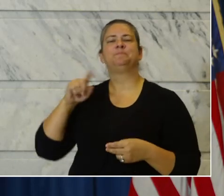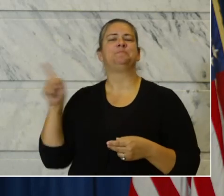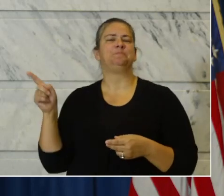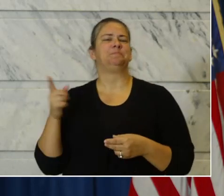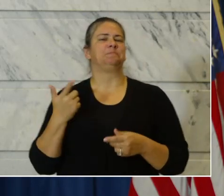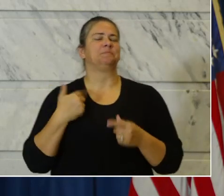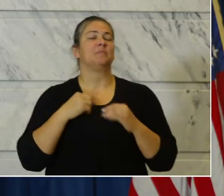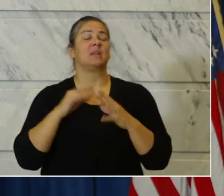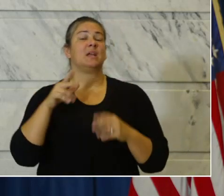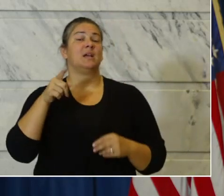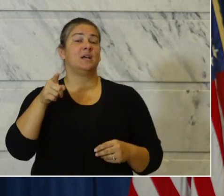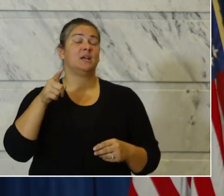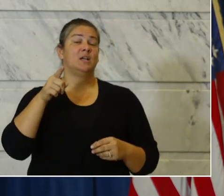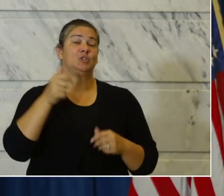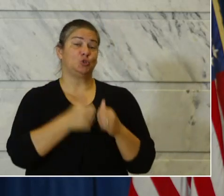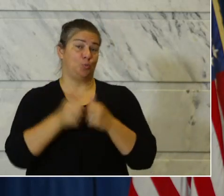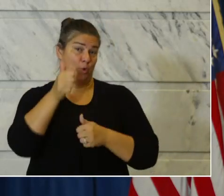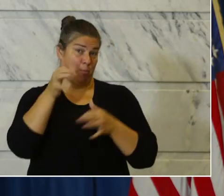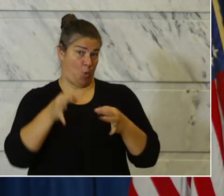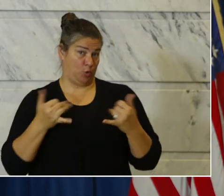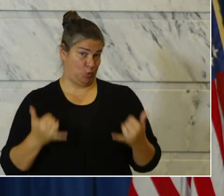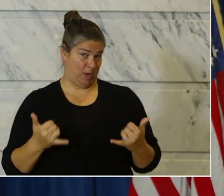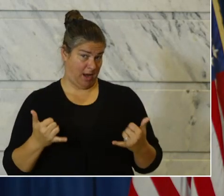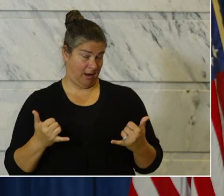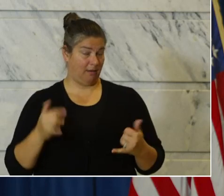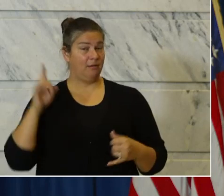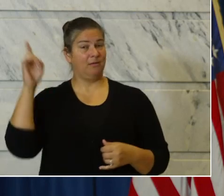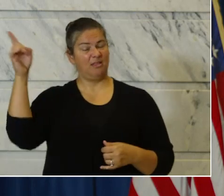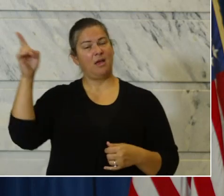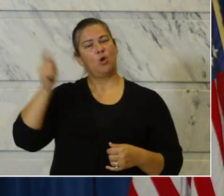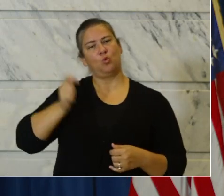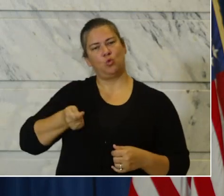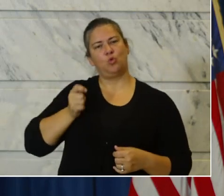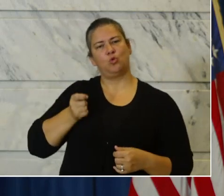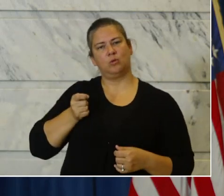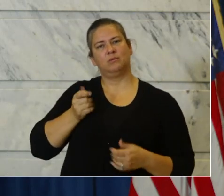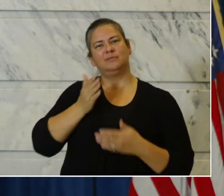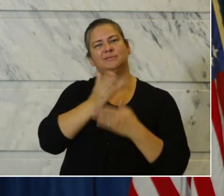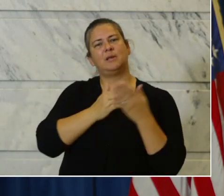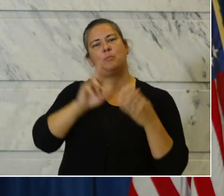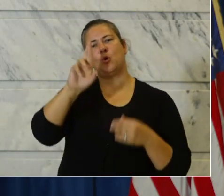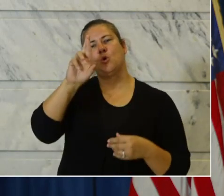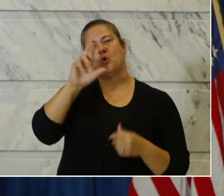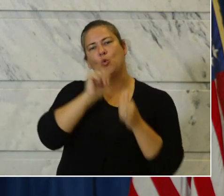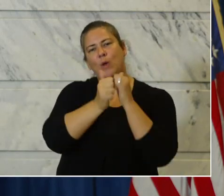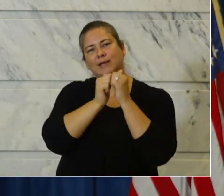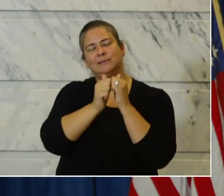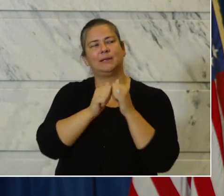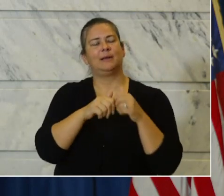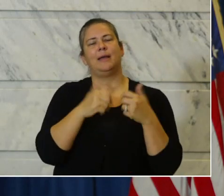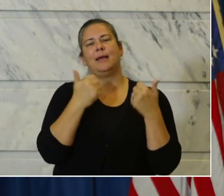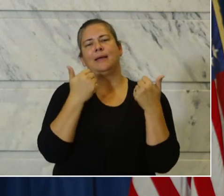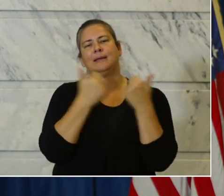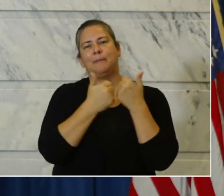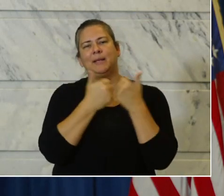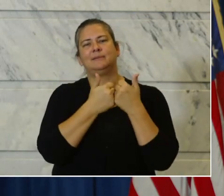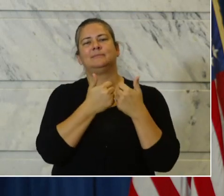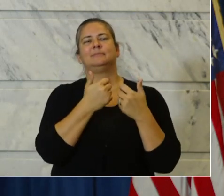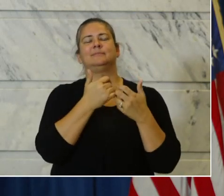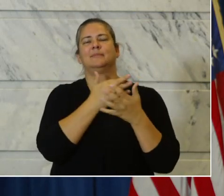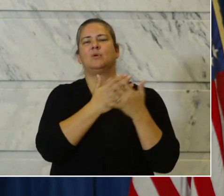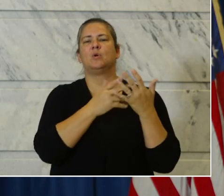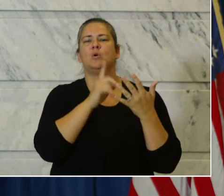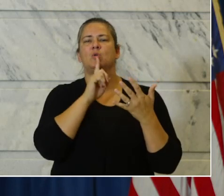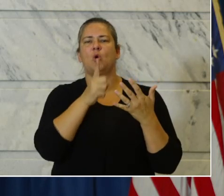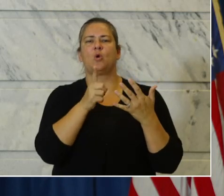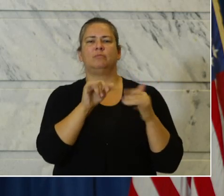Court today ruled that certain types of instant racing games are not parimutuel,